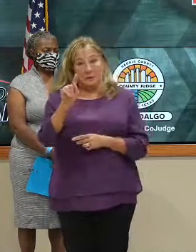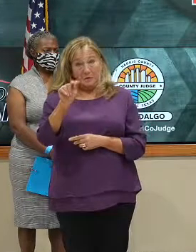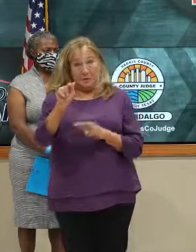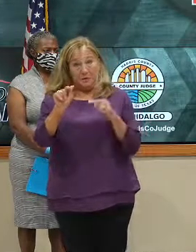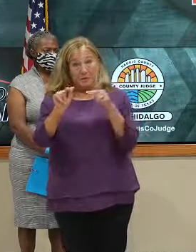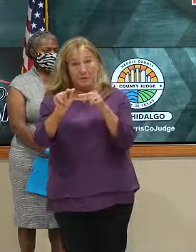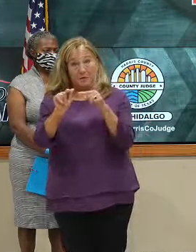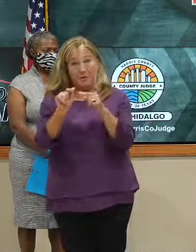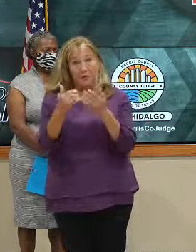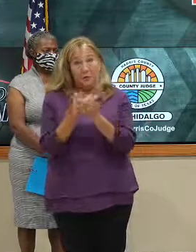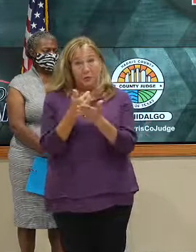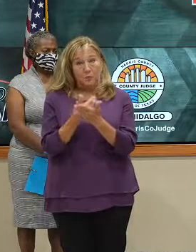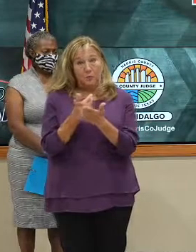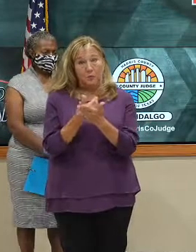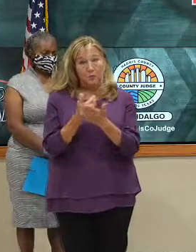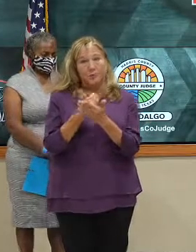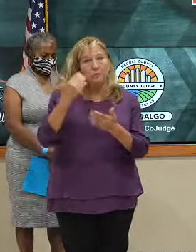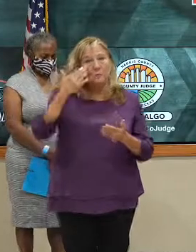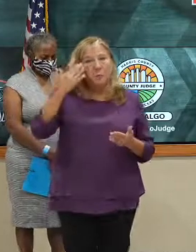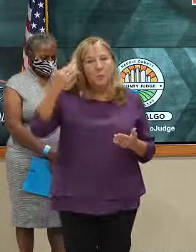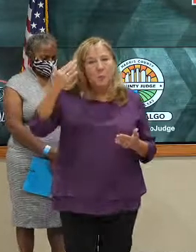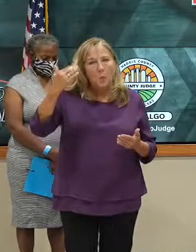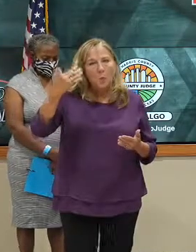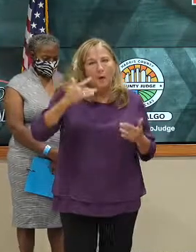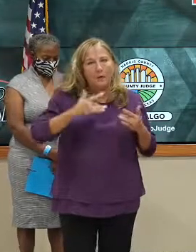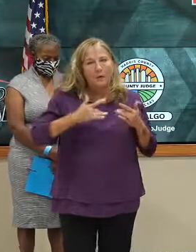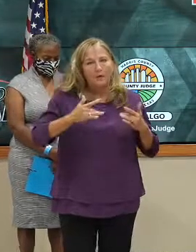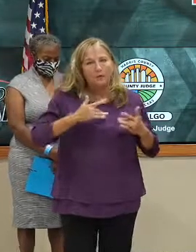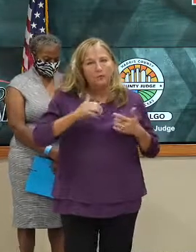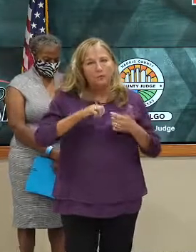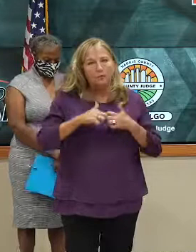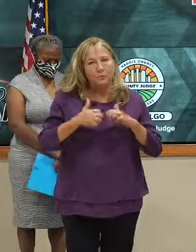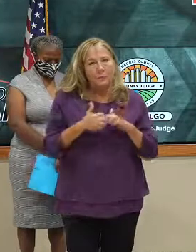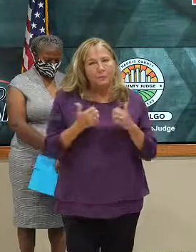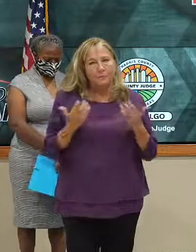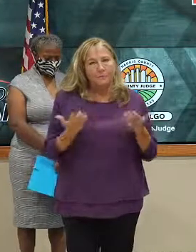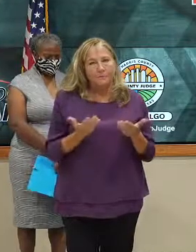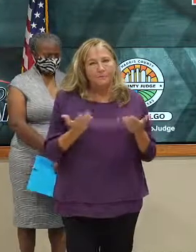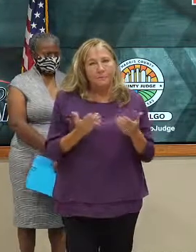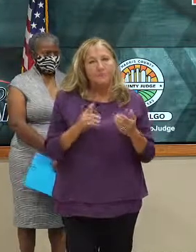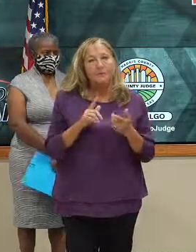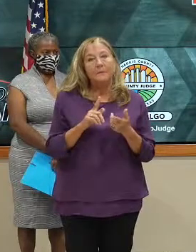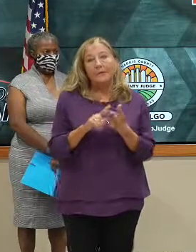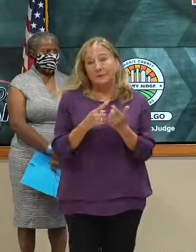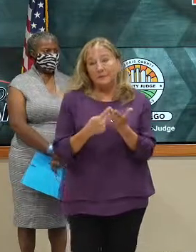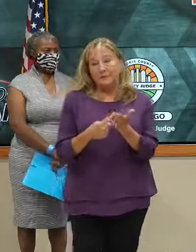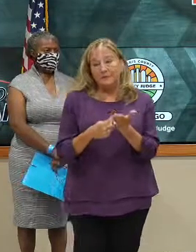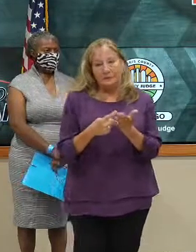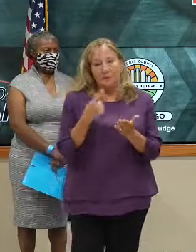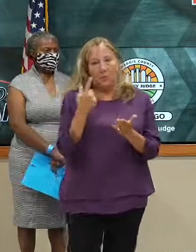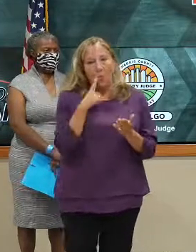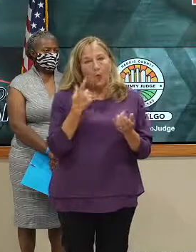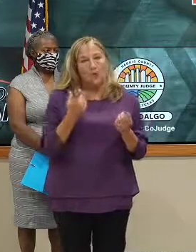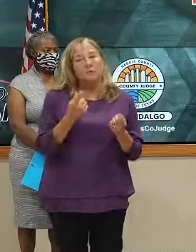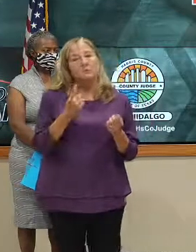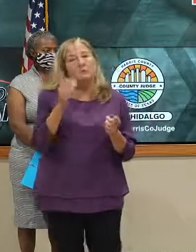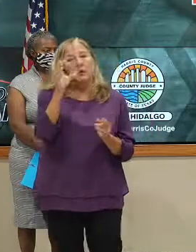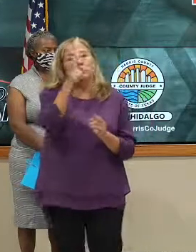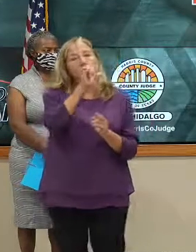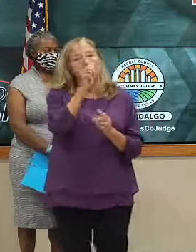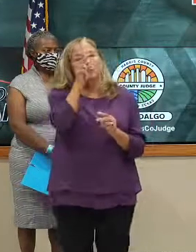variant itself, why we need to be concerned, then talk about where I think it will go in Harris County and in Houston.